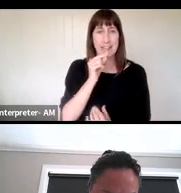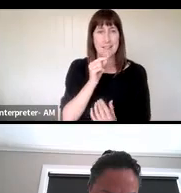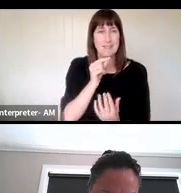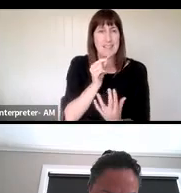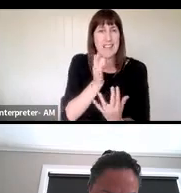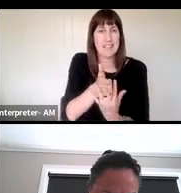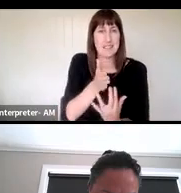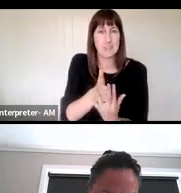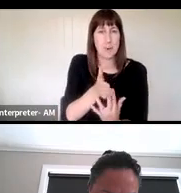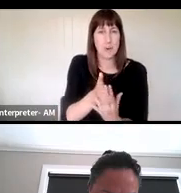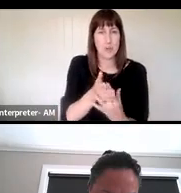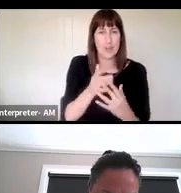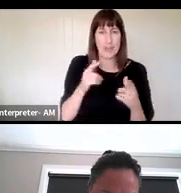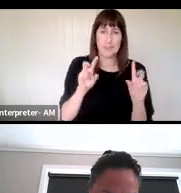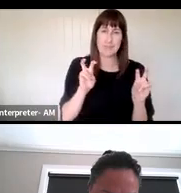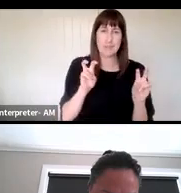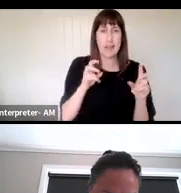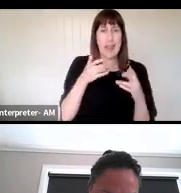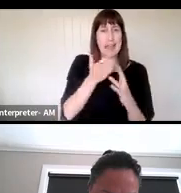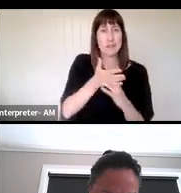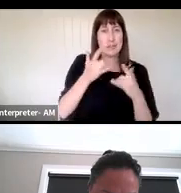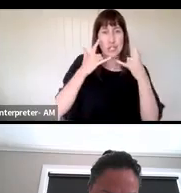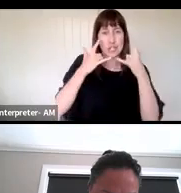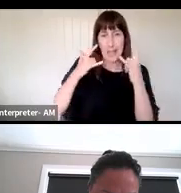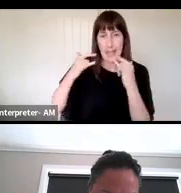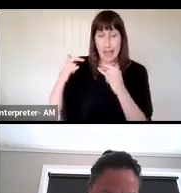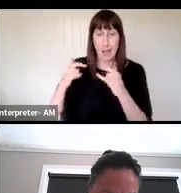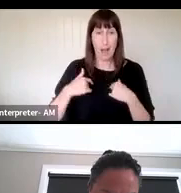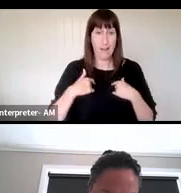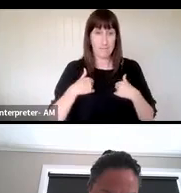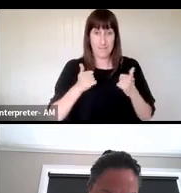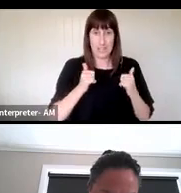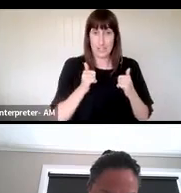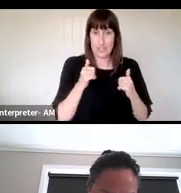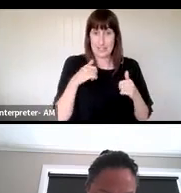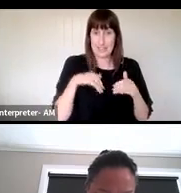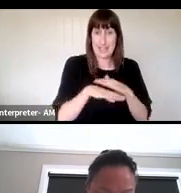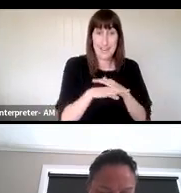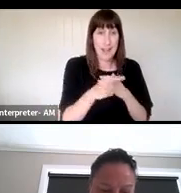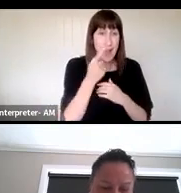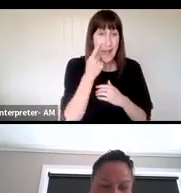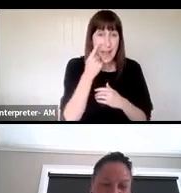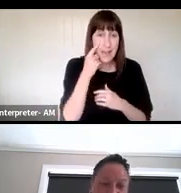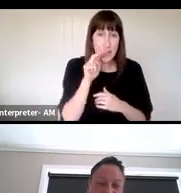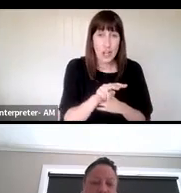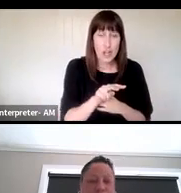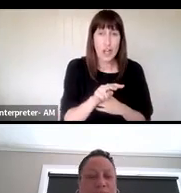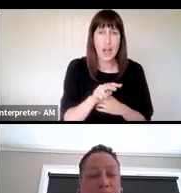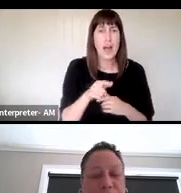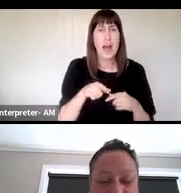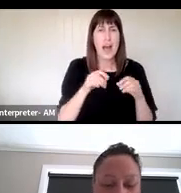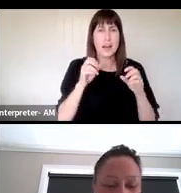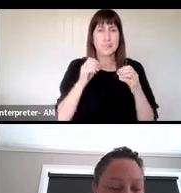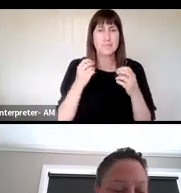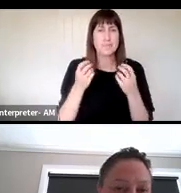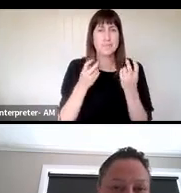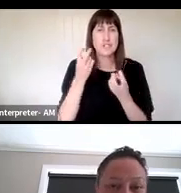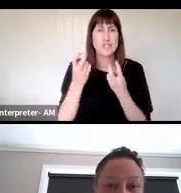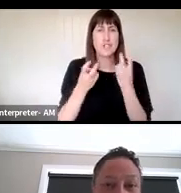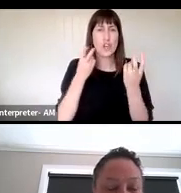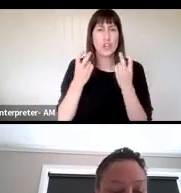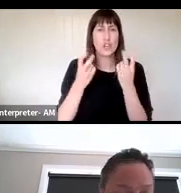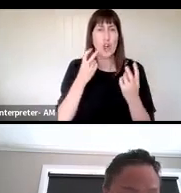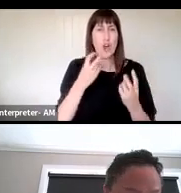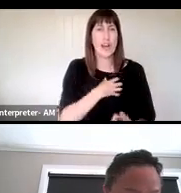checker. So I've just been in there now to have a look, and I did a search on .gov.nz,